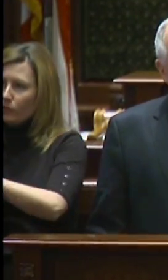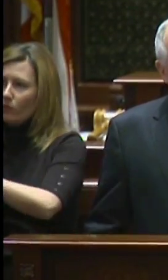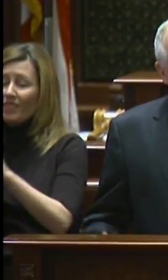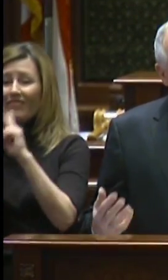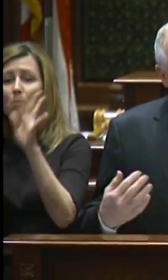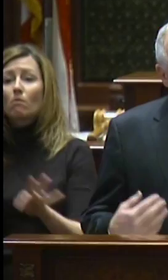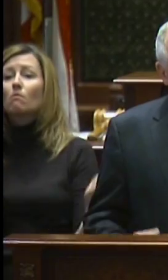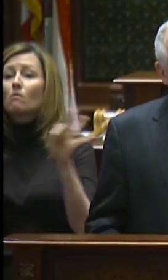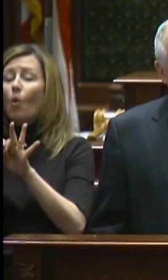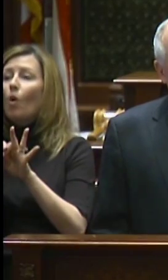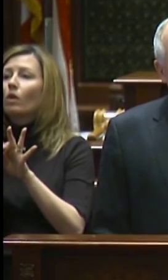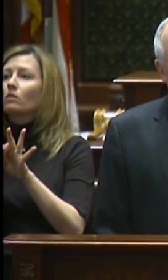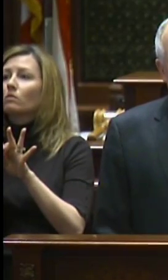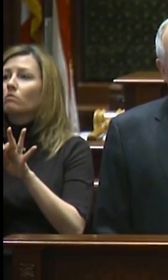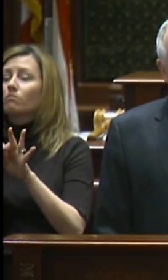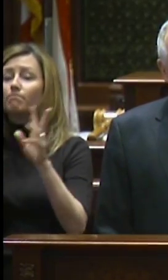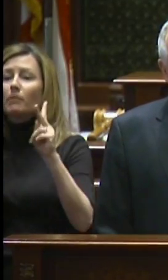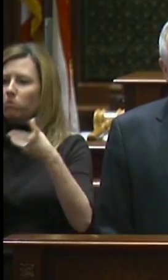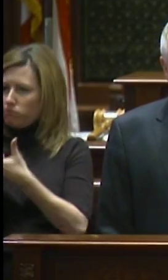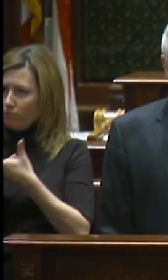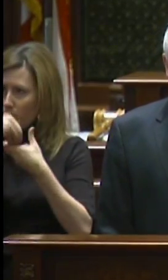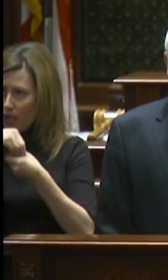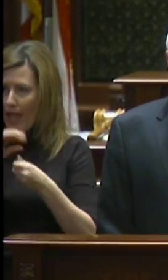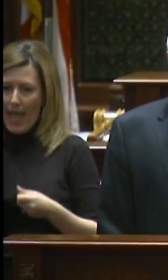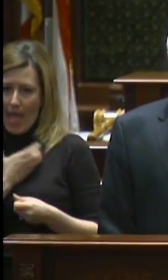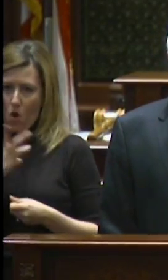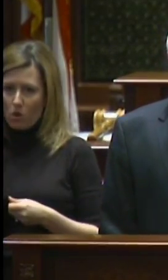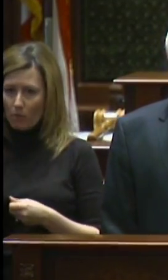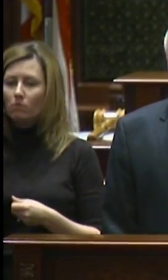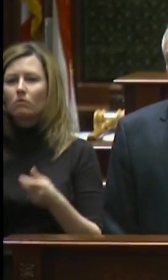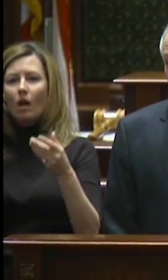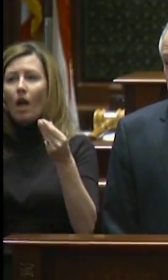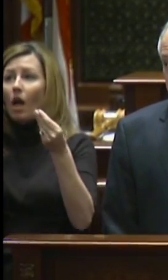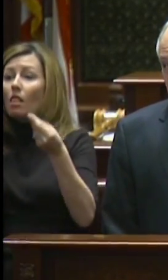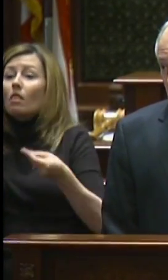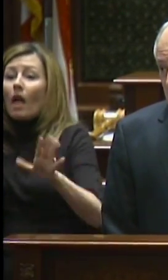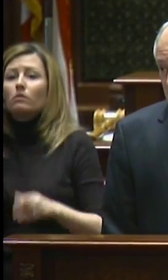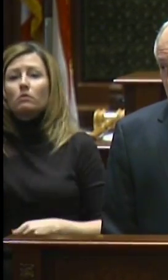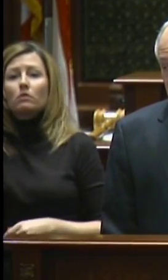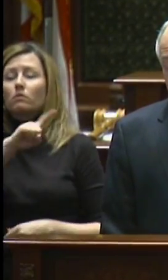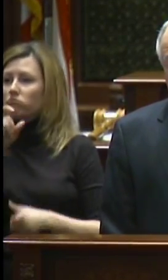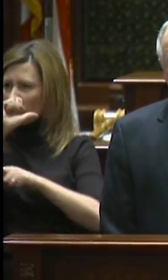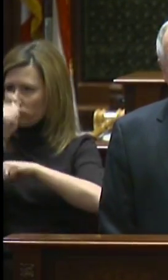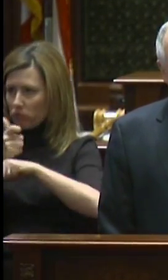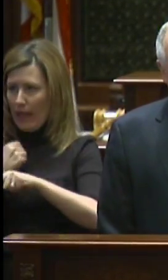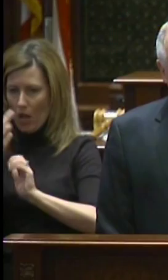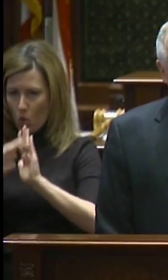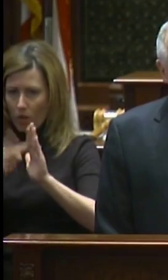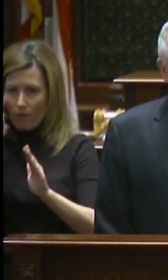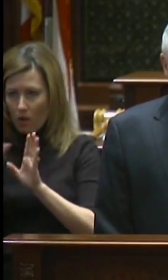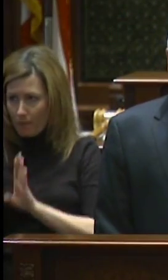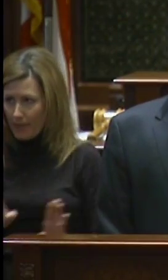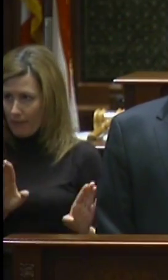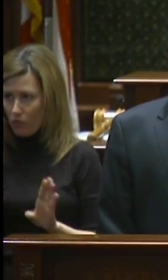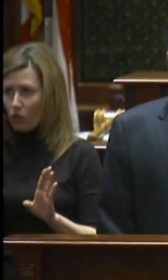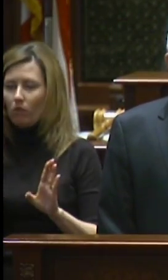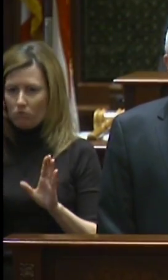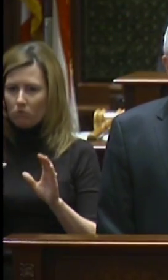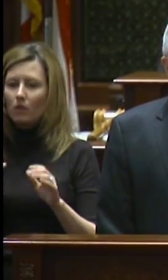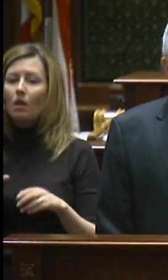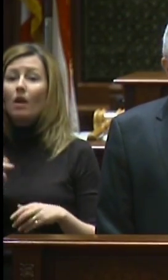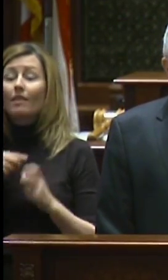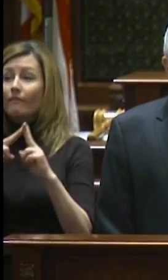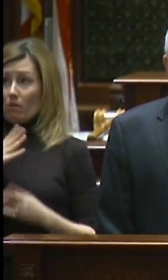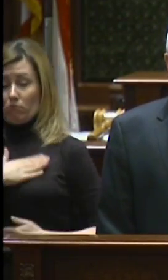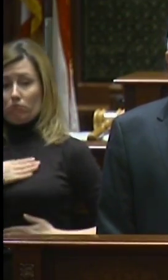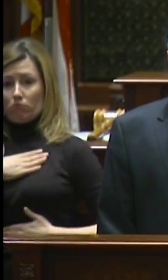important that we bring the people in to our democracy and let them set the rules for our conduct and our behavior. I am very pleased,